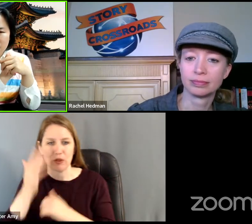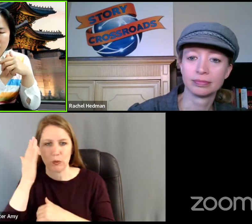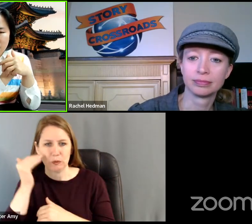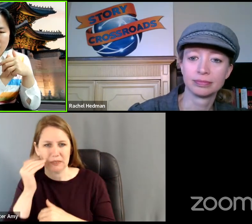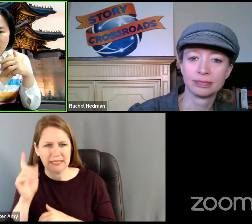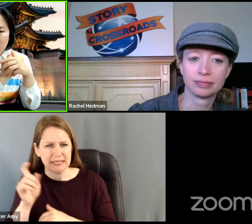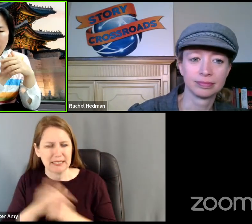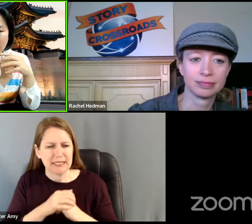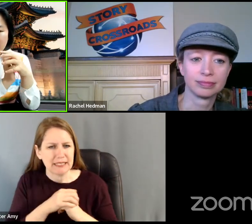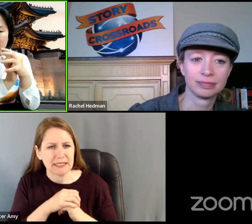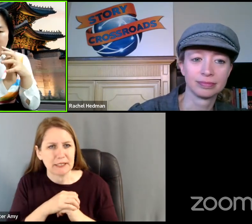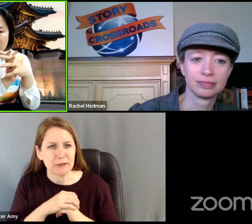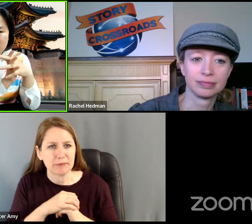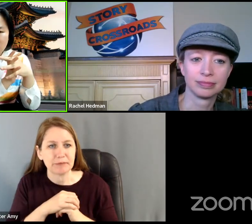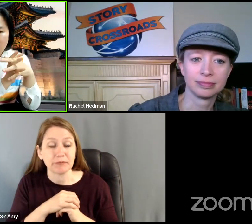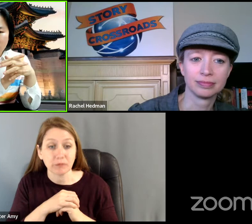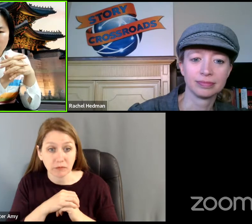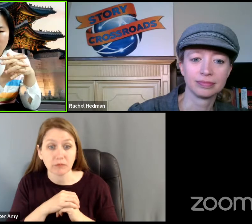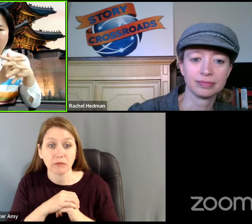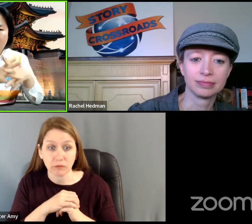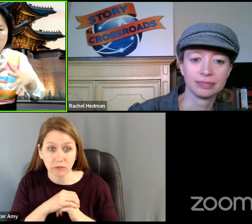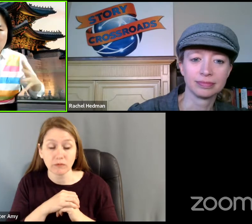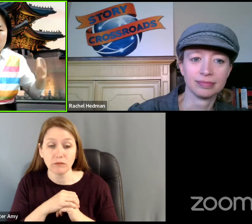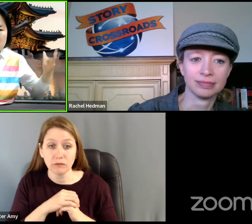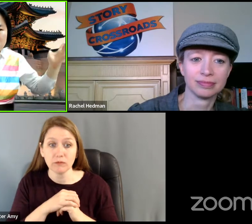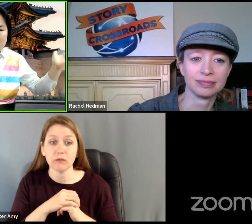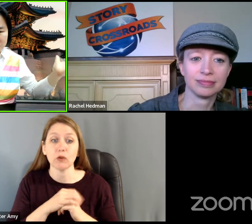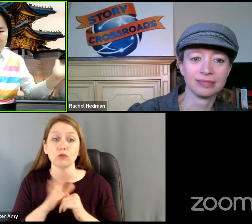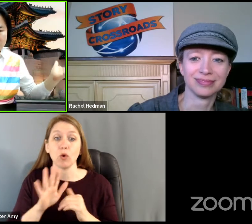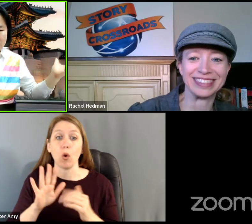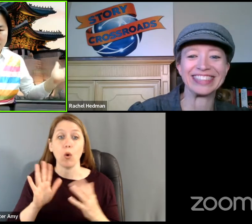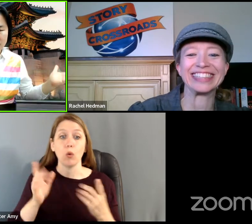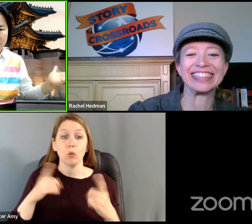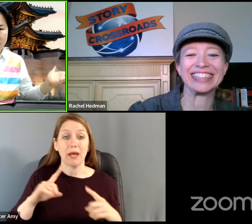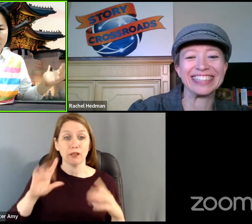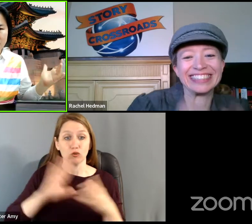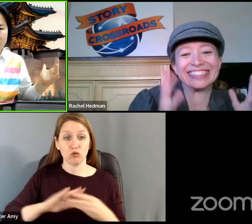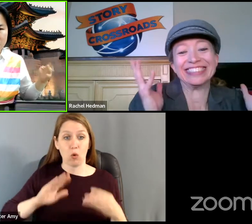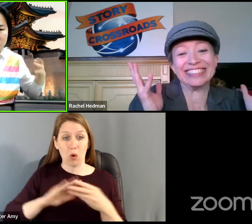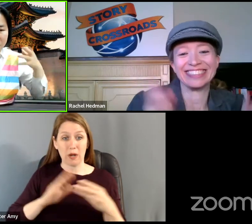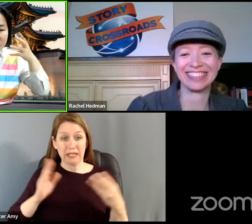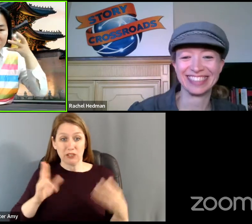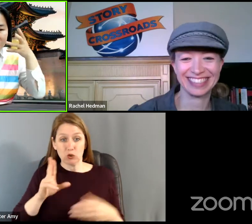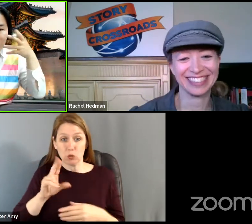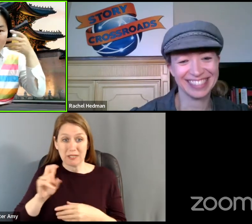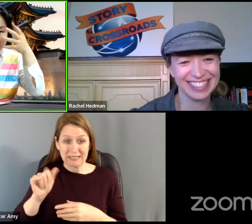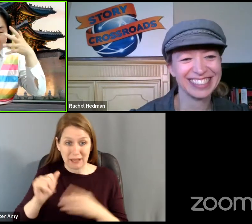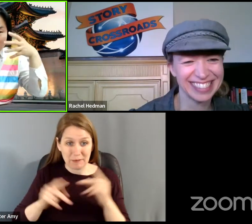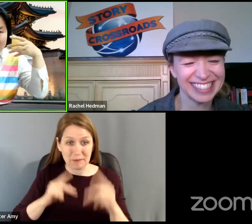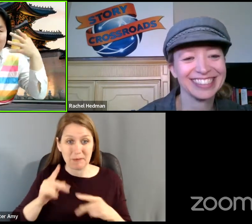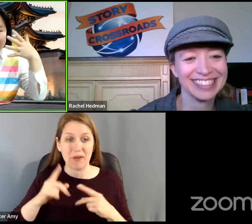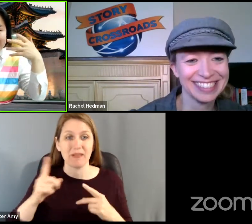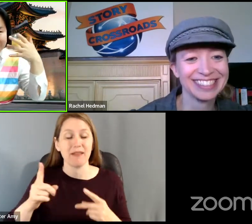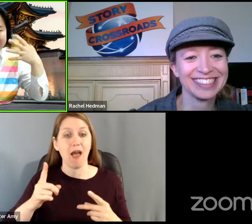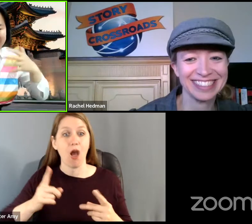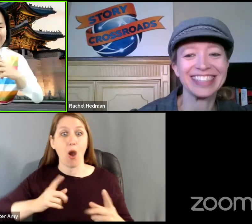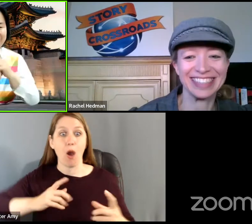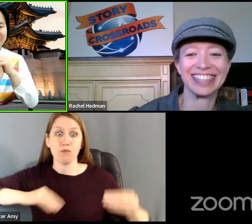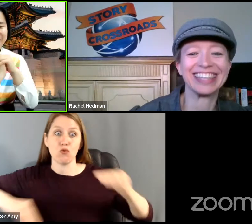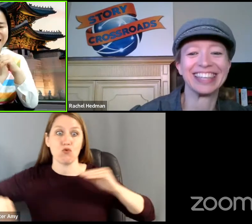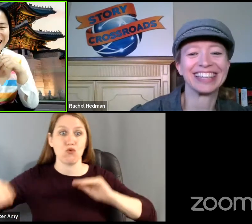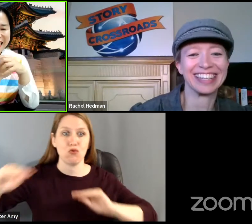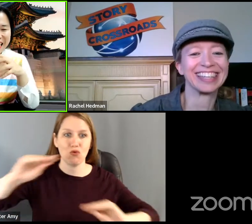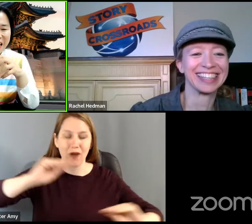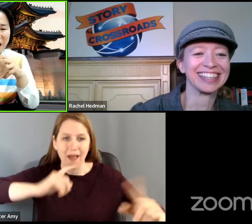story, Americans have large movements and a variety of expressions.